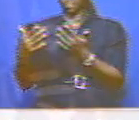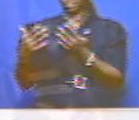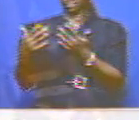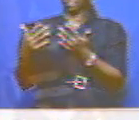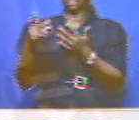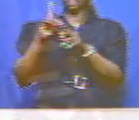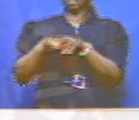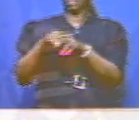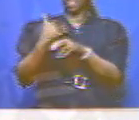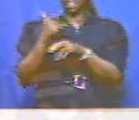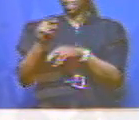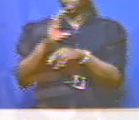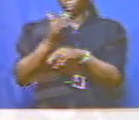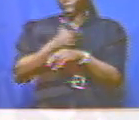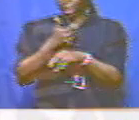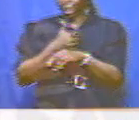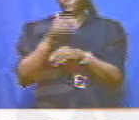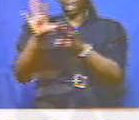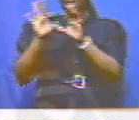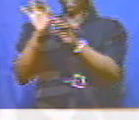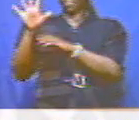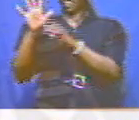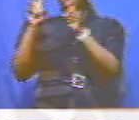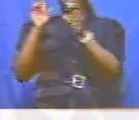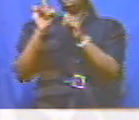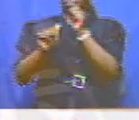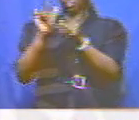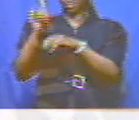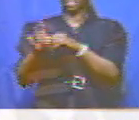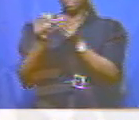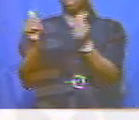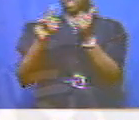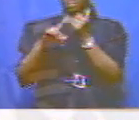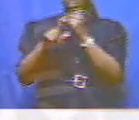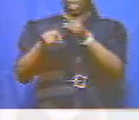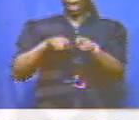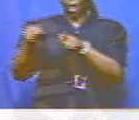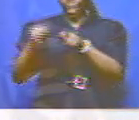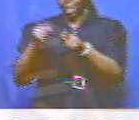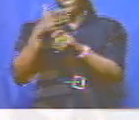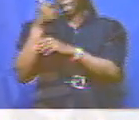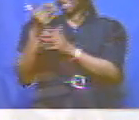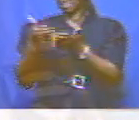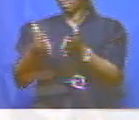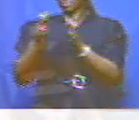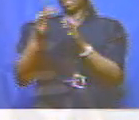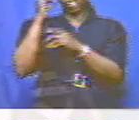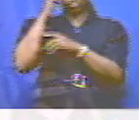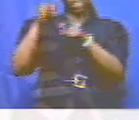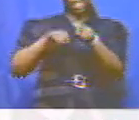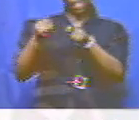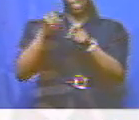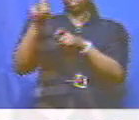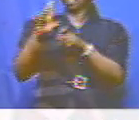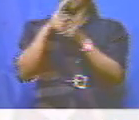identified 9 issues that needed to be addressed. Okay. And one of them was governance. And the best way we thought governance needs to be